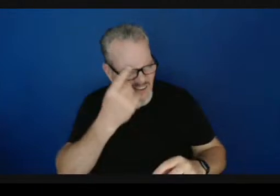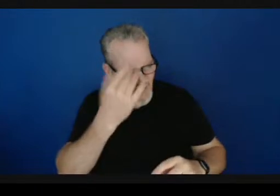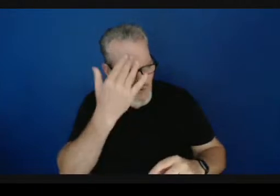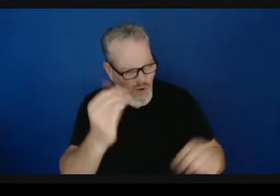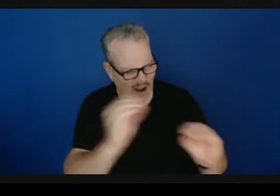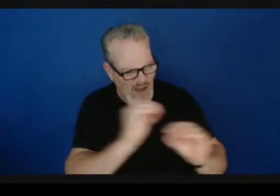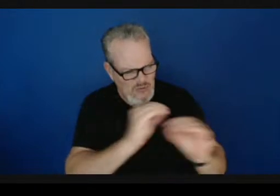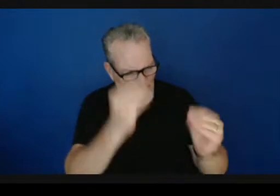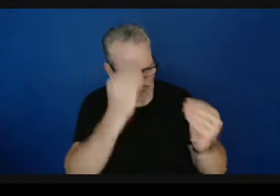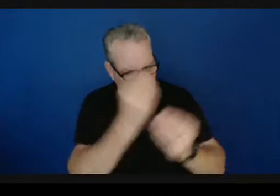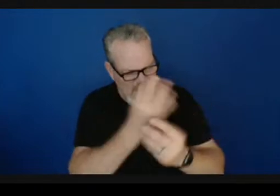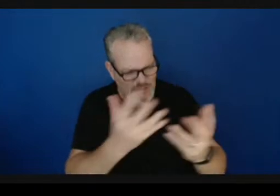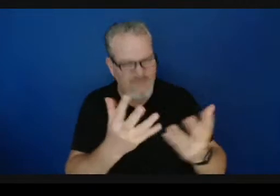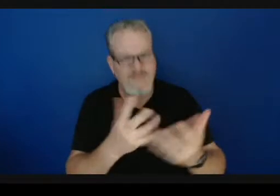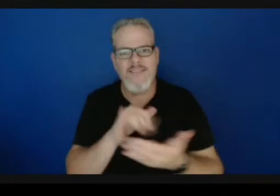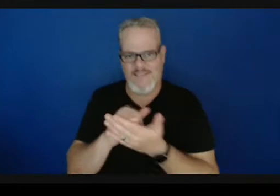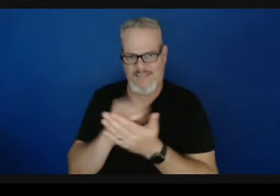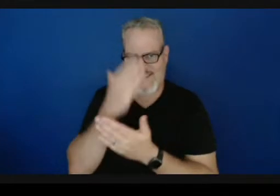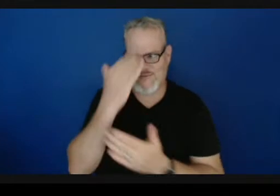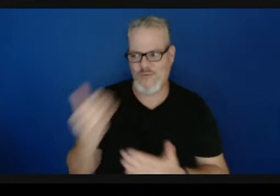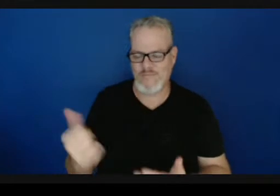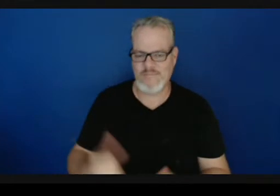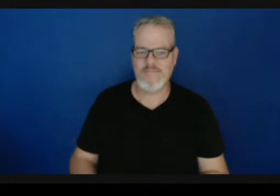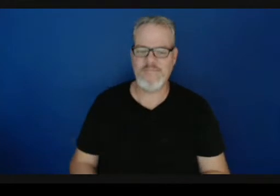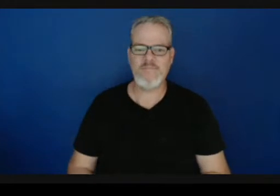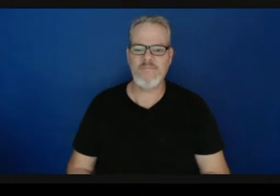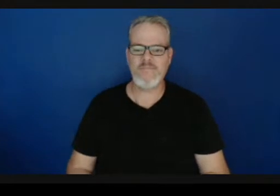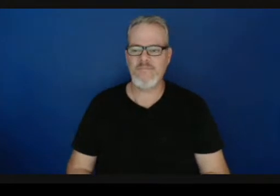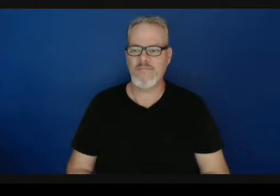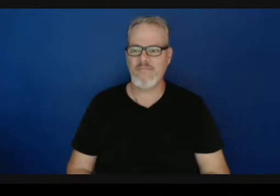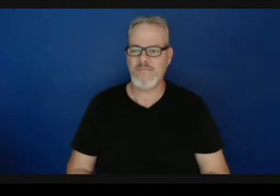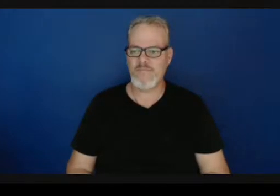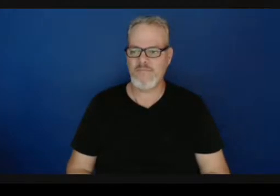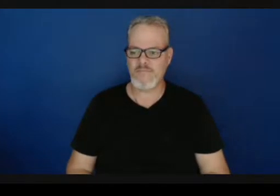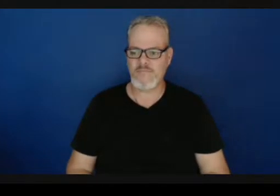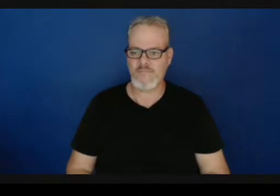So pointed out here for those of you who were wondering what was going on with that.